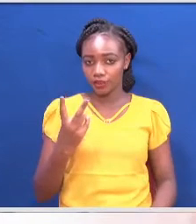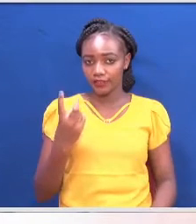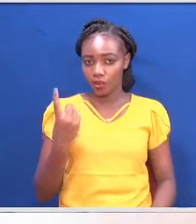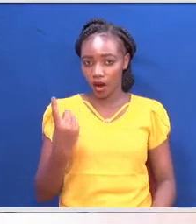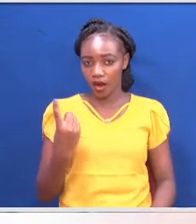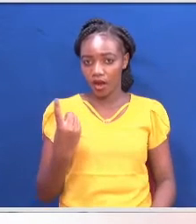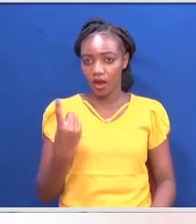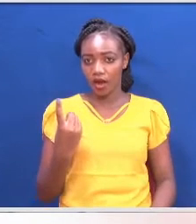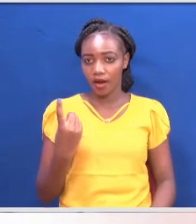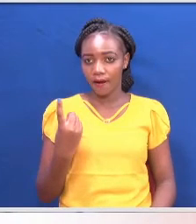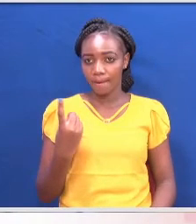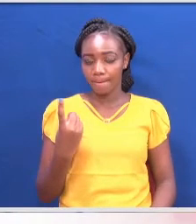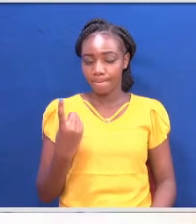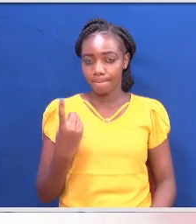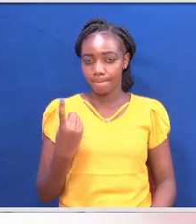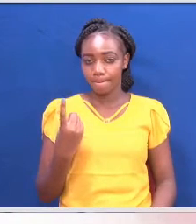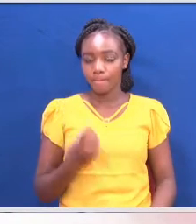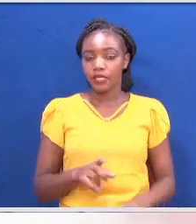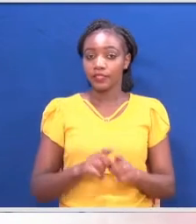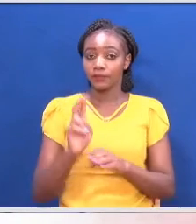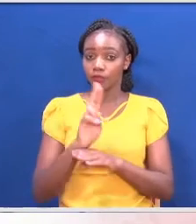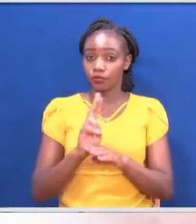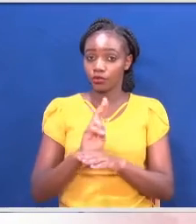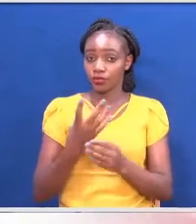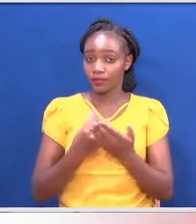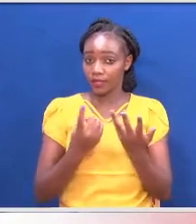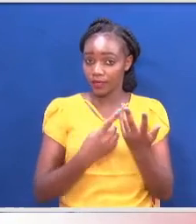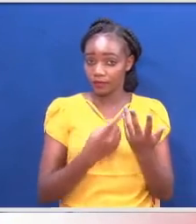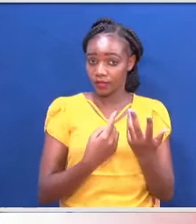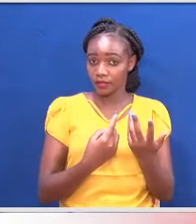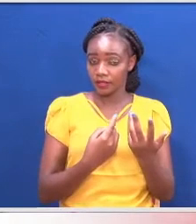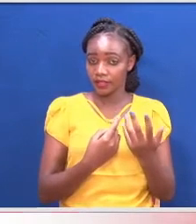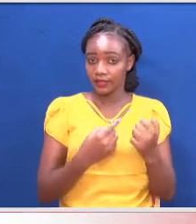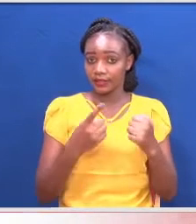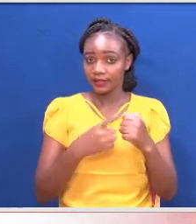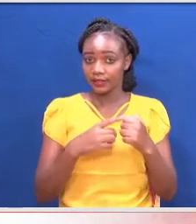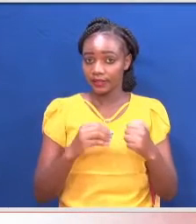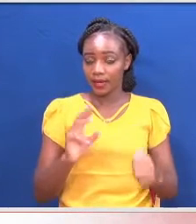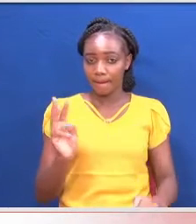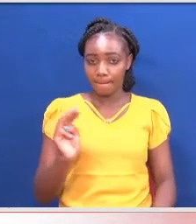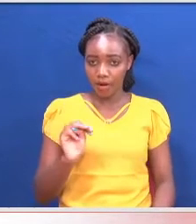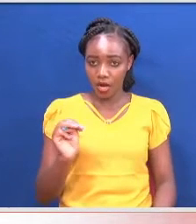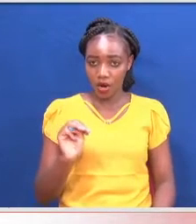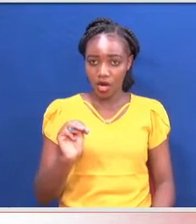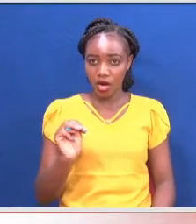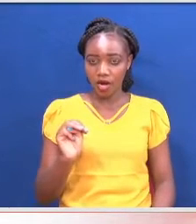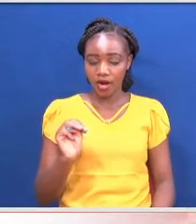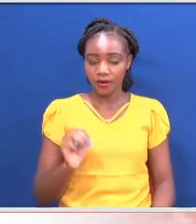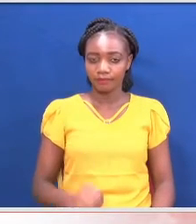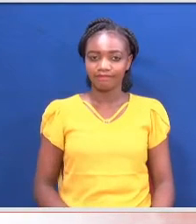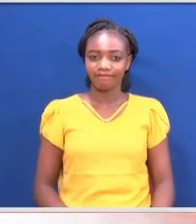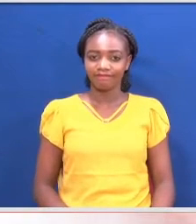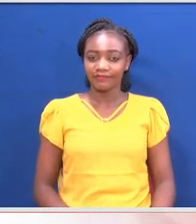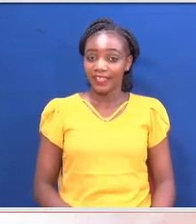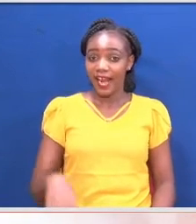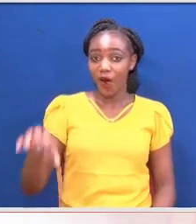2021 kwa gharama ya shilingi milioni 60. Now taking a look at the English